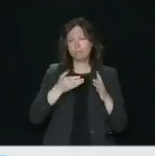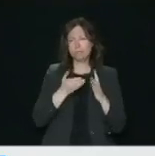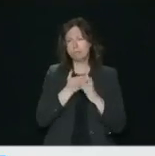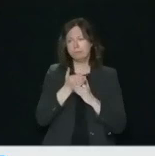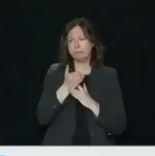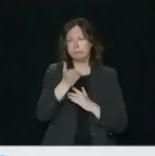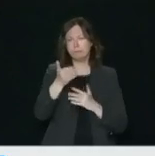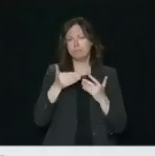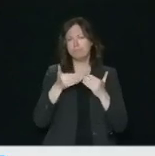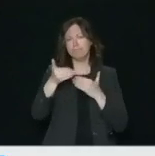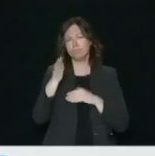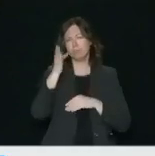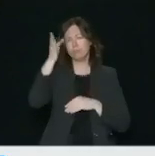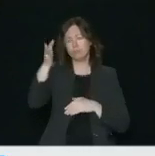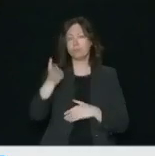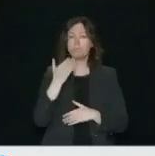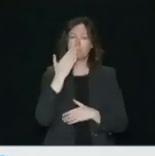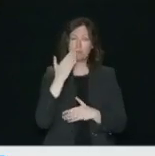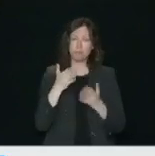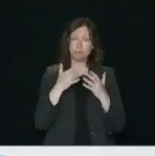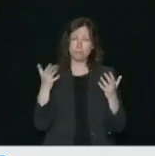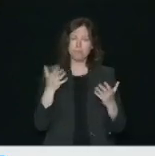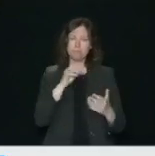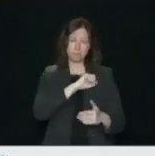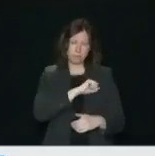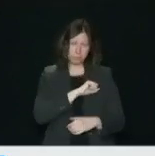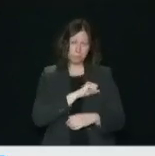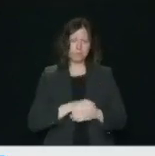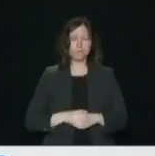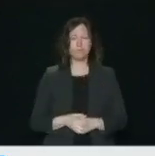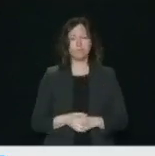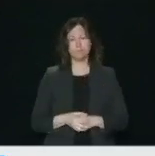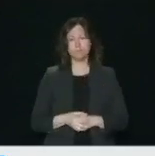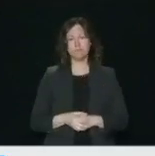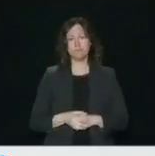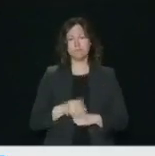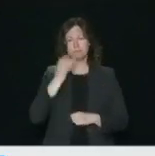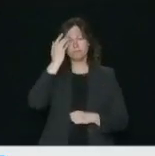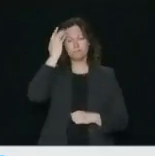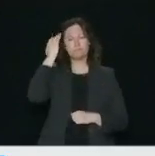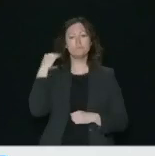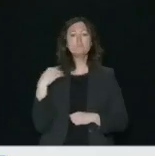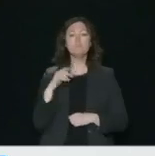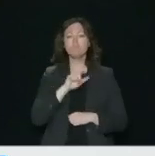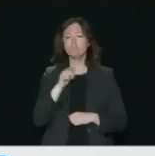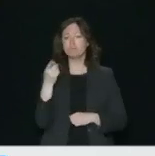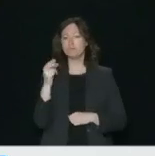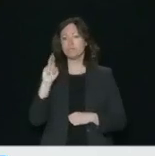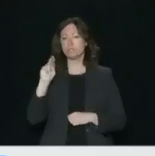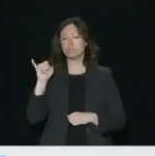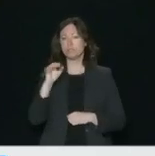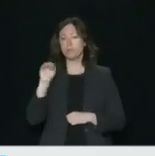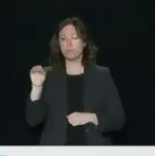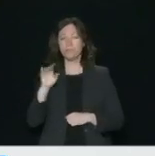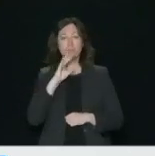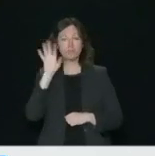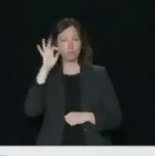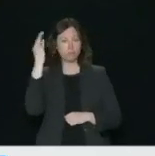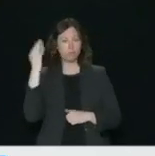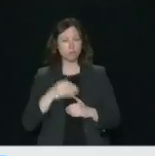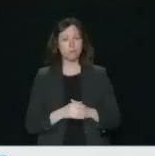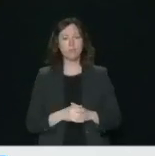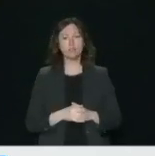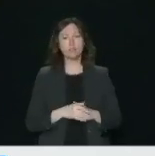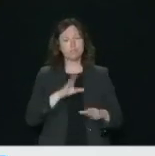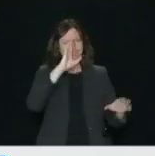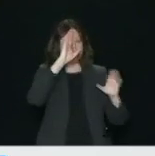while others may feel less at ease. Many people in Canada may be taking into consideration factors